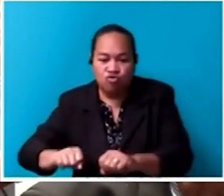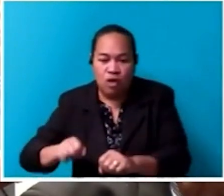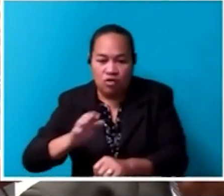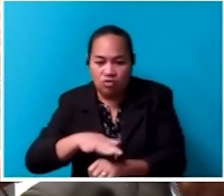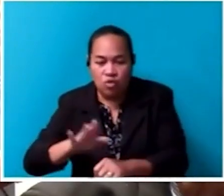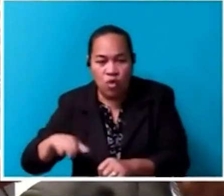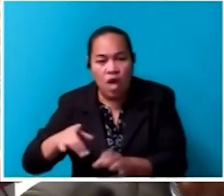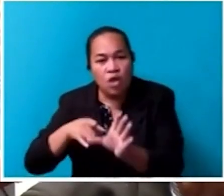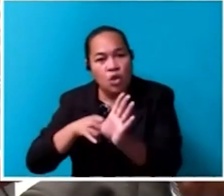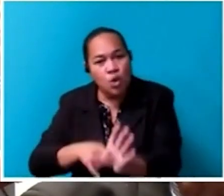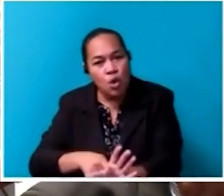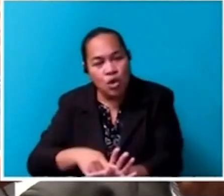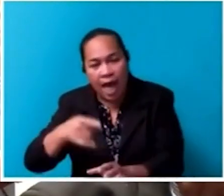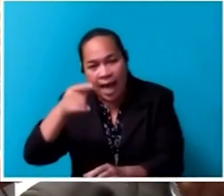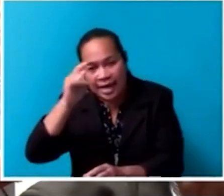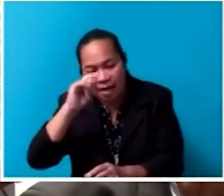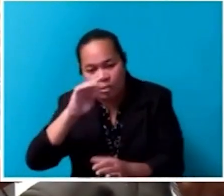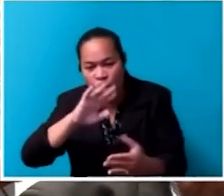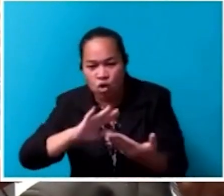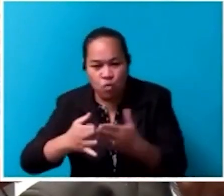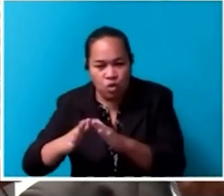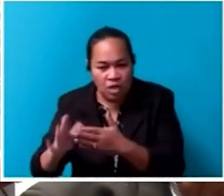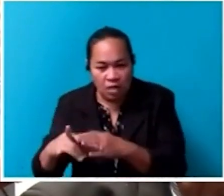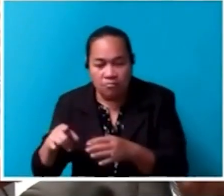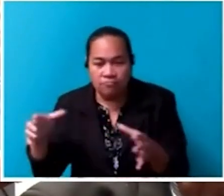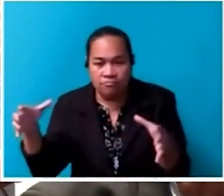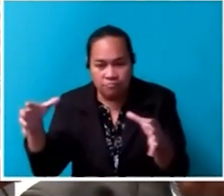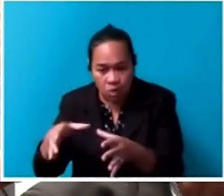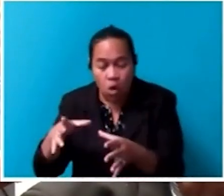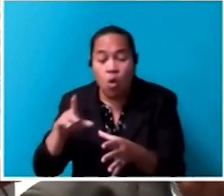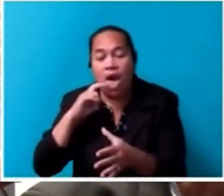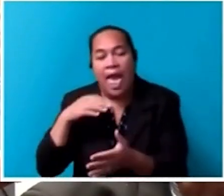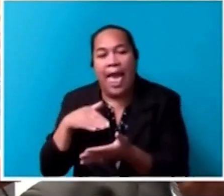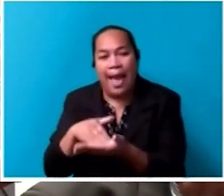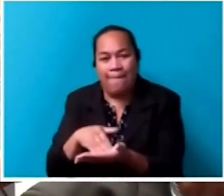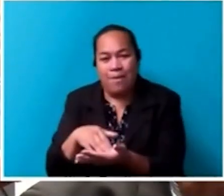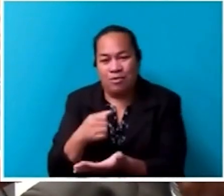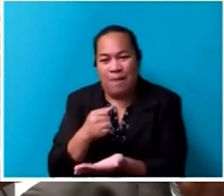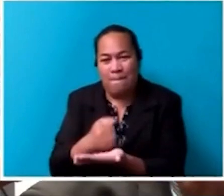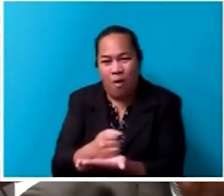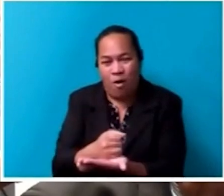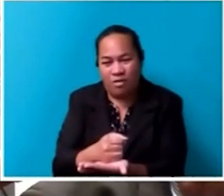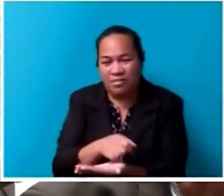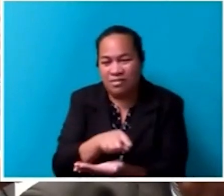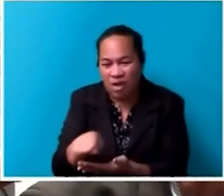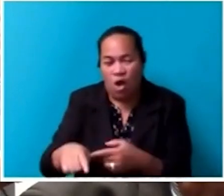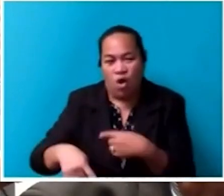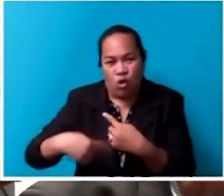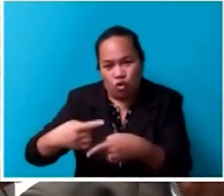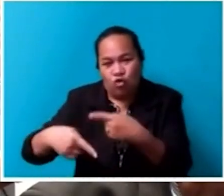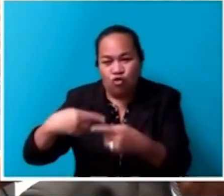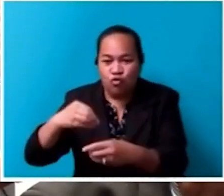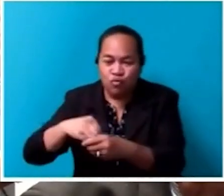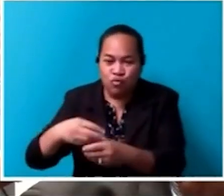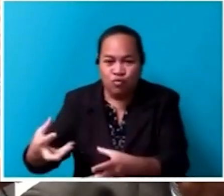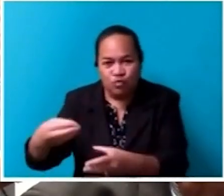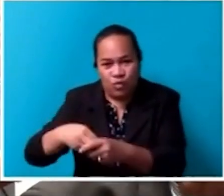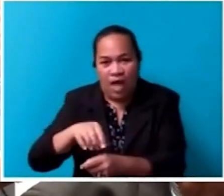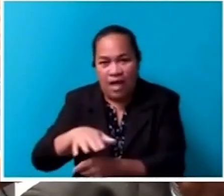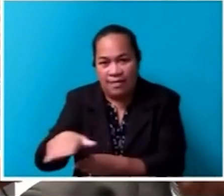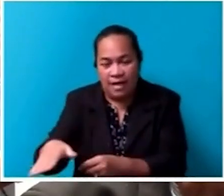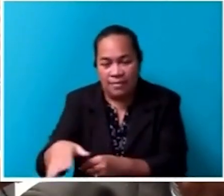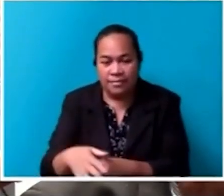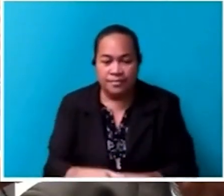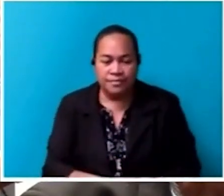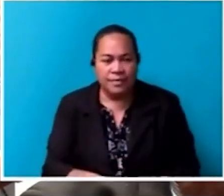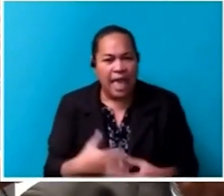Club, community-based platform that will help support ongoing interventions. Challenges